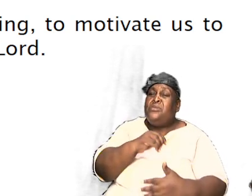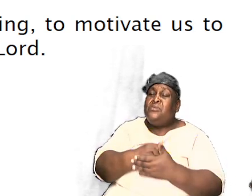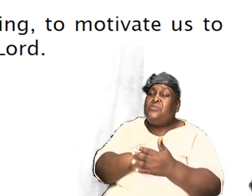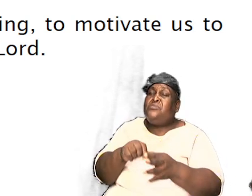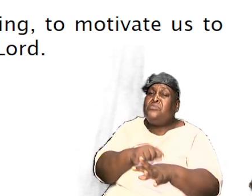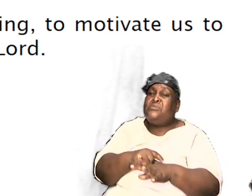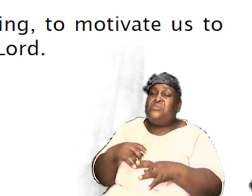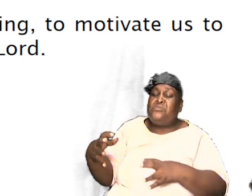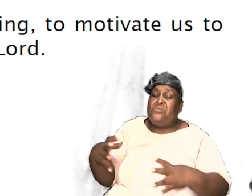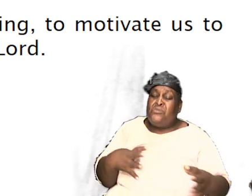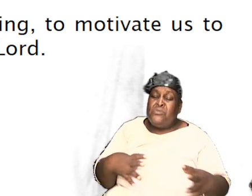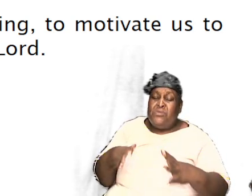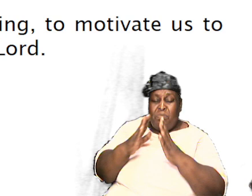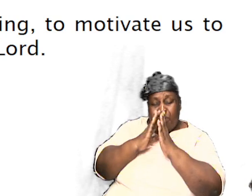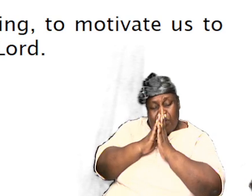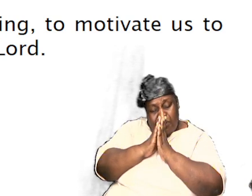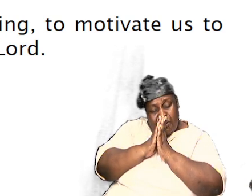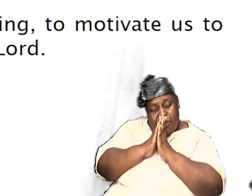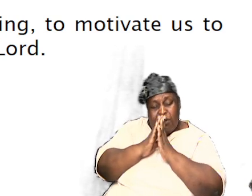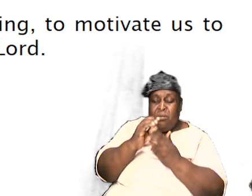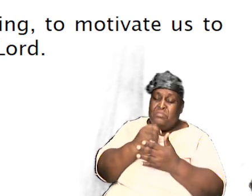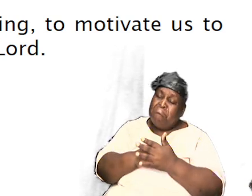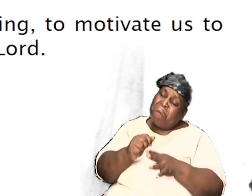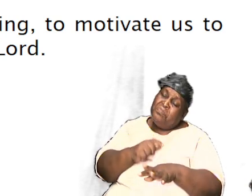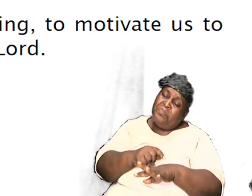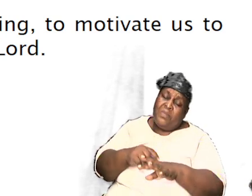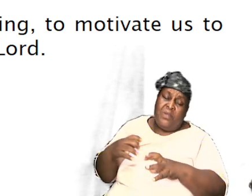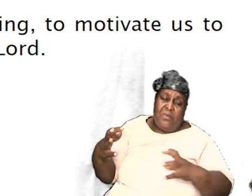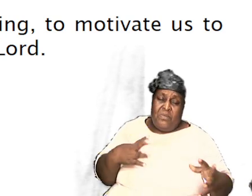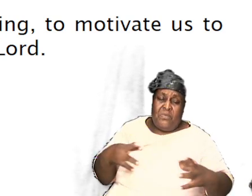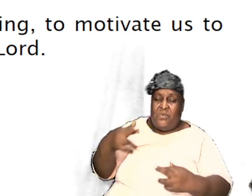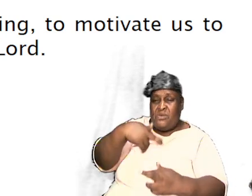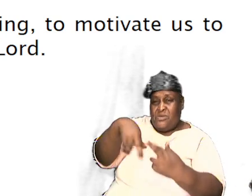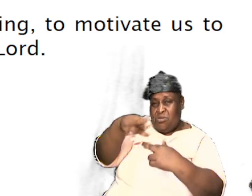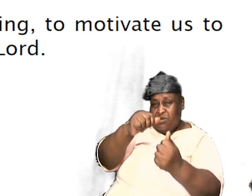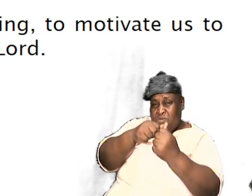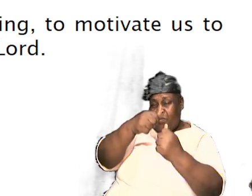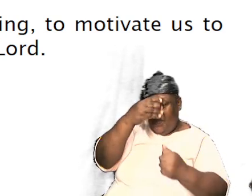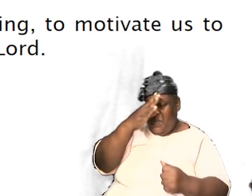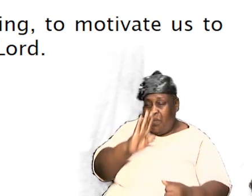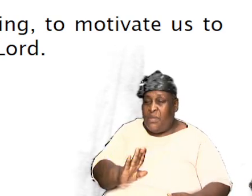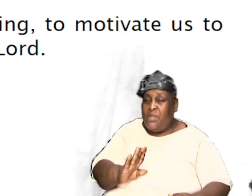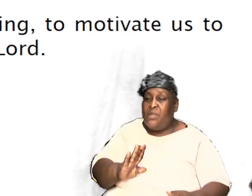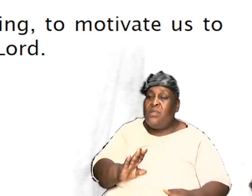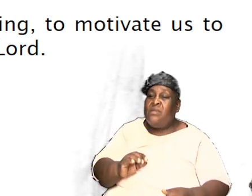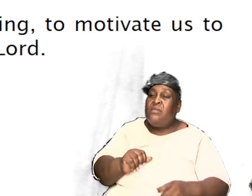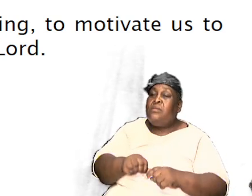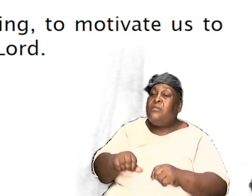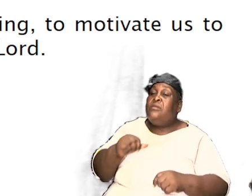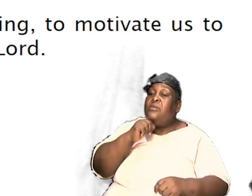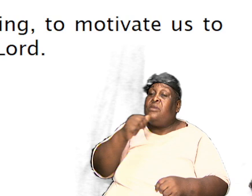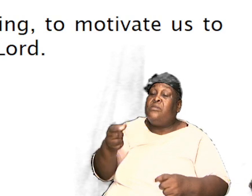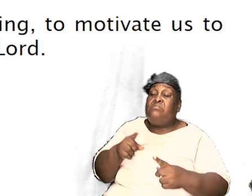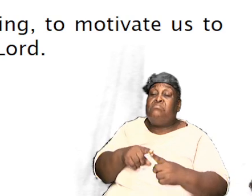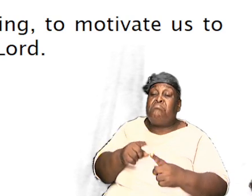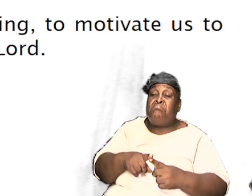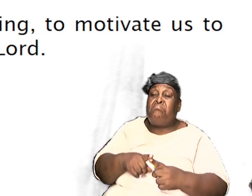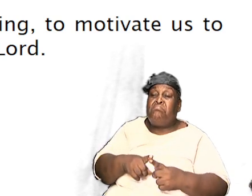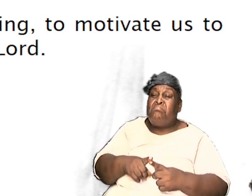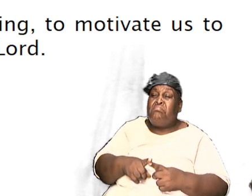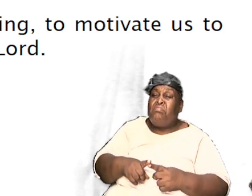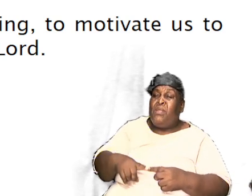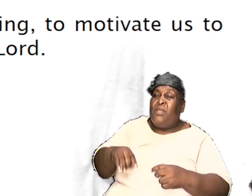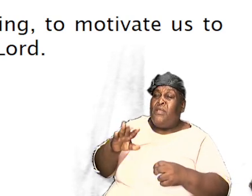sometimes we struggle. Amen. In our relationship with God. And it's not until we get an overwhelming presence